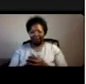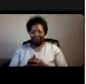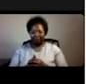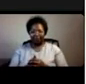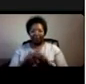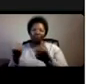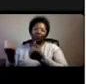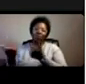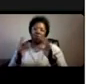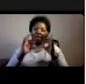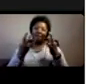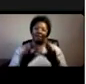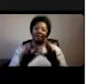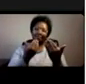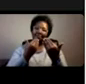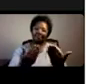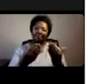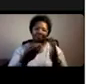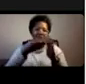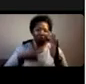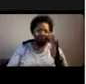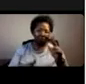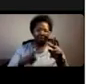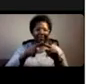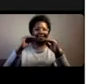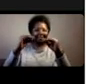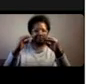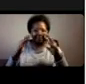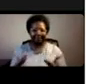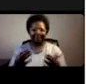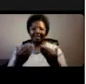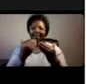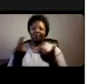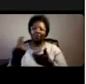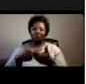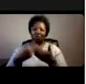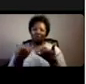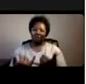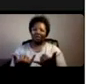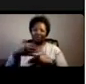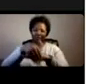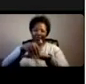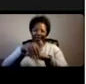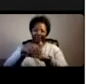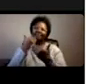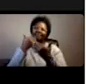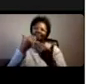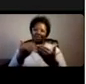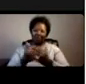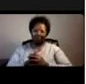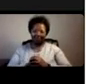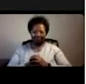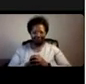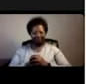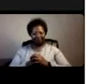our DCPS students, our DCPS teachers for being here with us today. Thank you. Thank you.